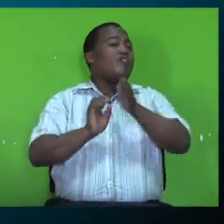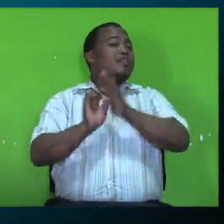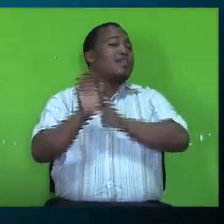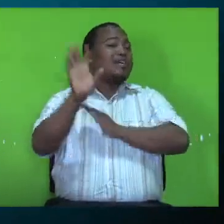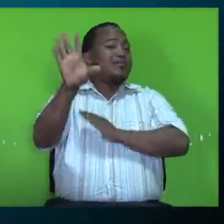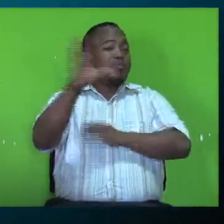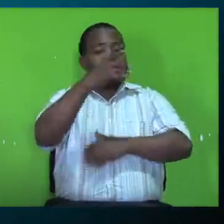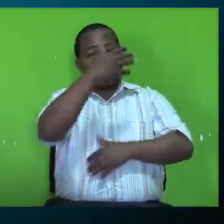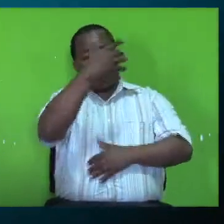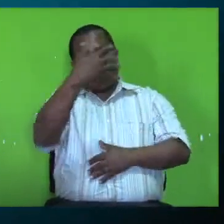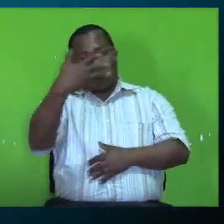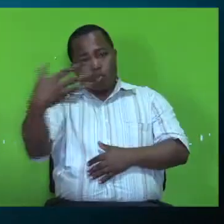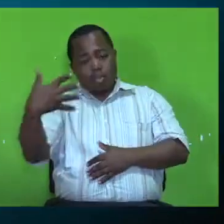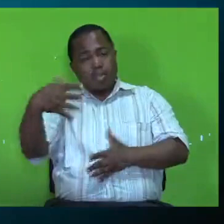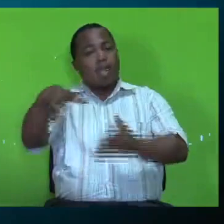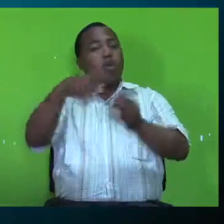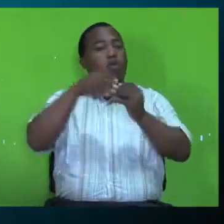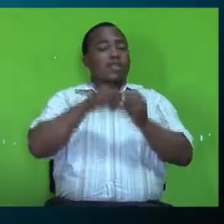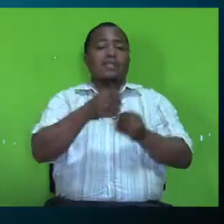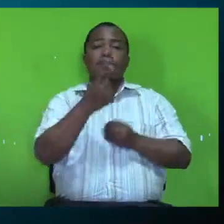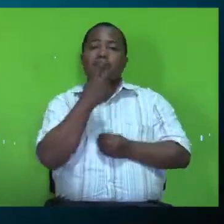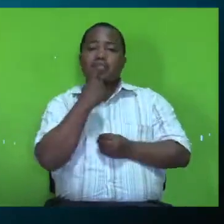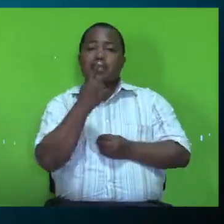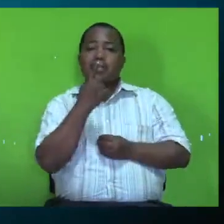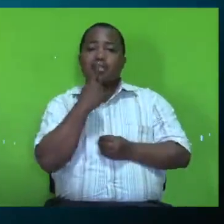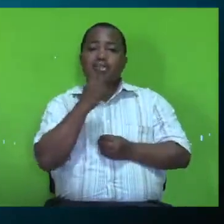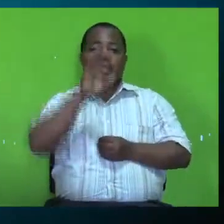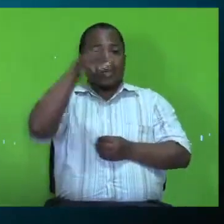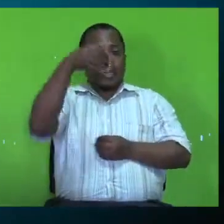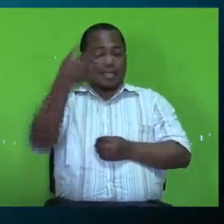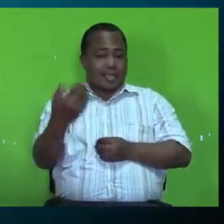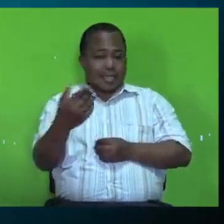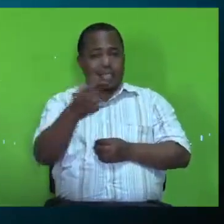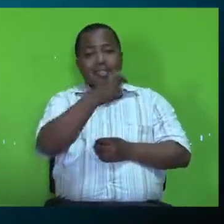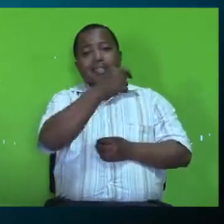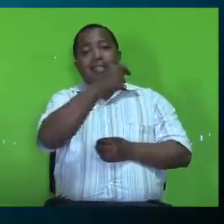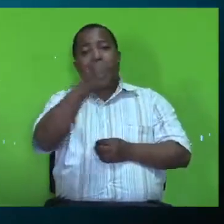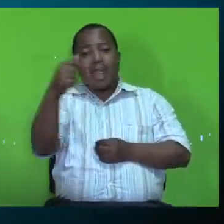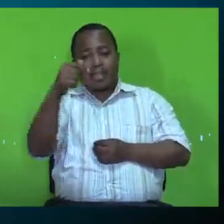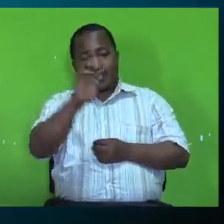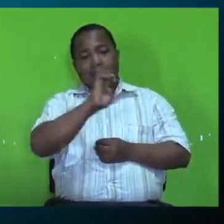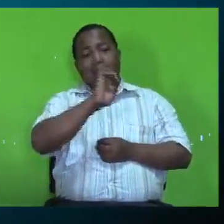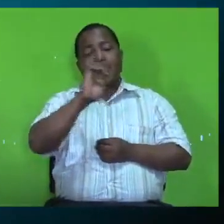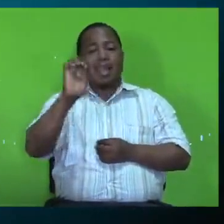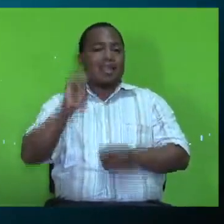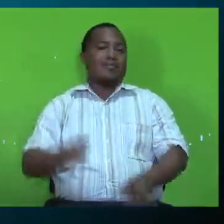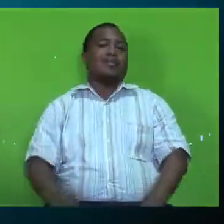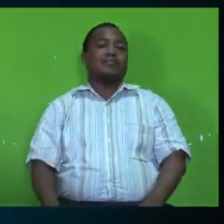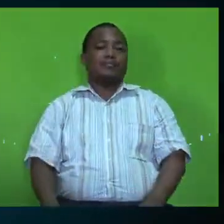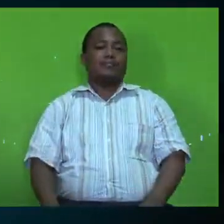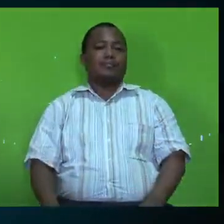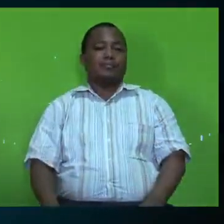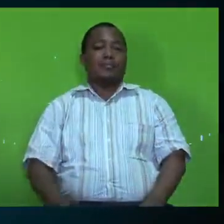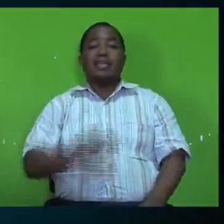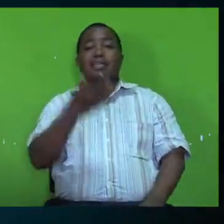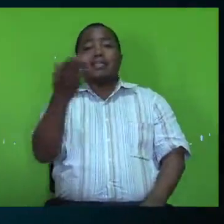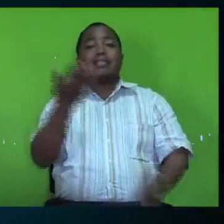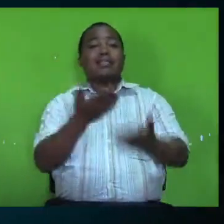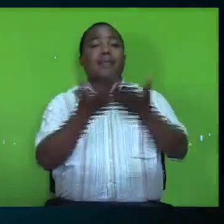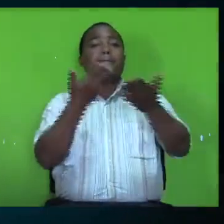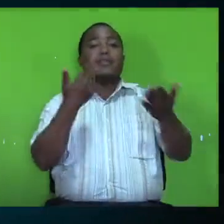transporting water and mineral salts than trackhead elements. This is